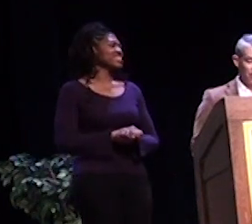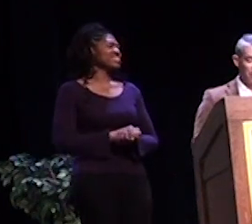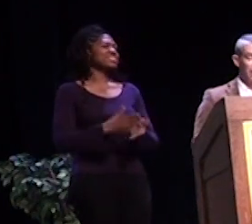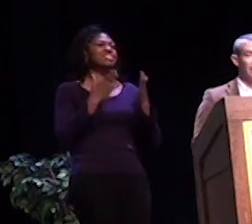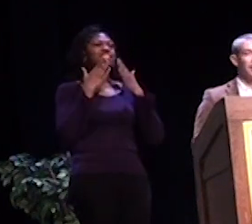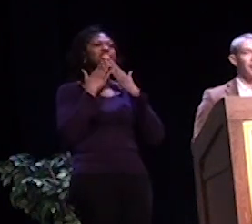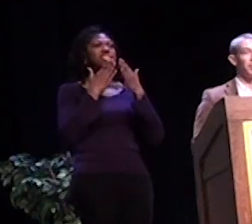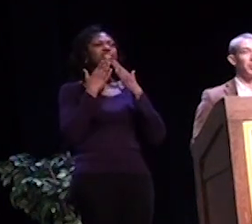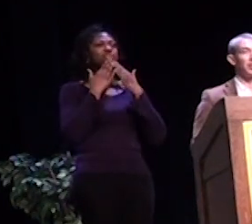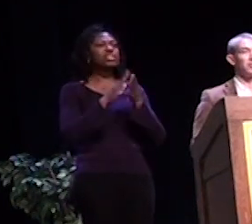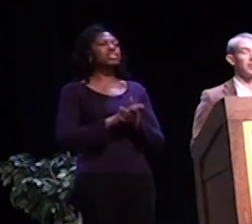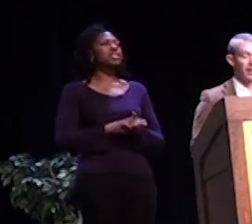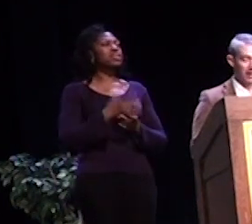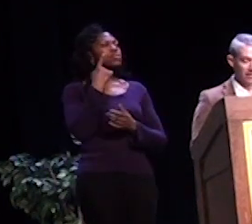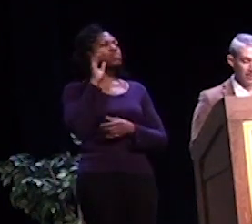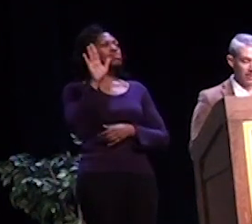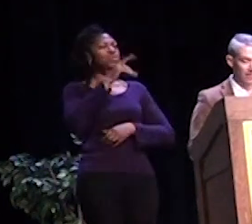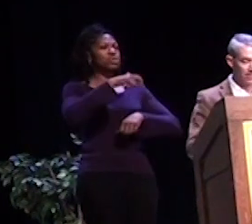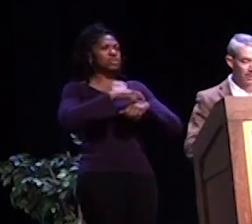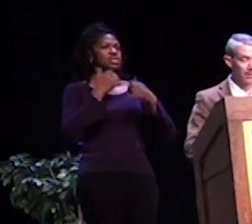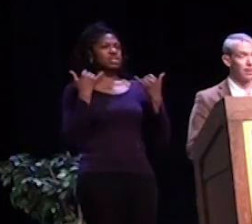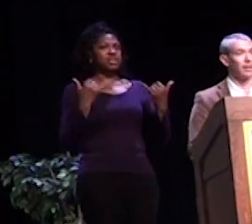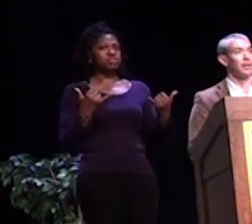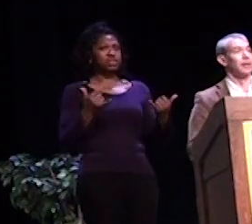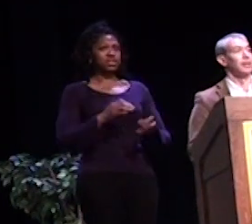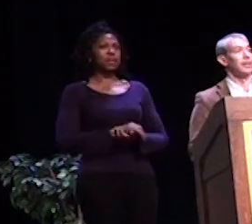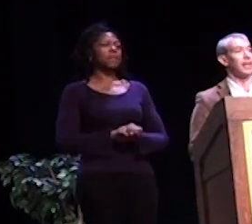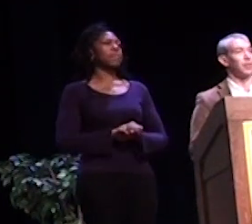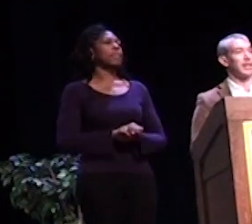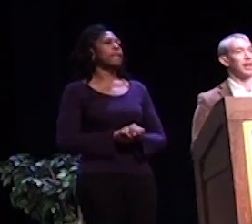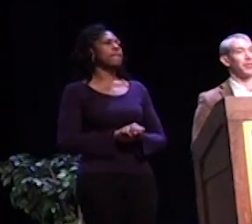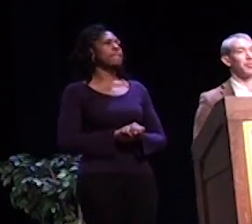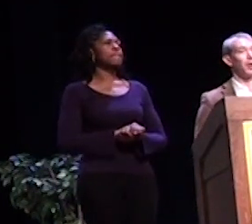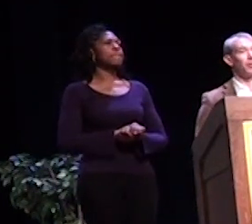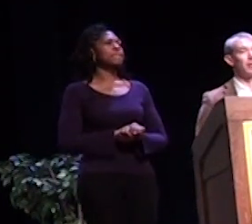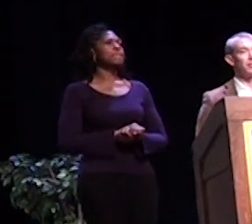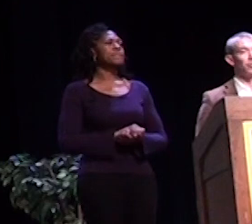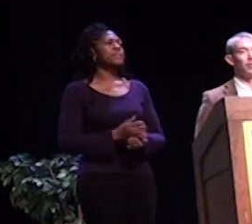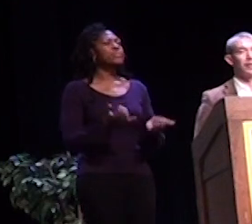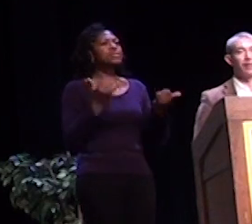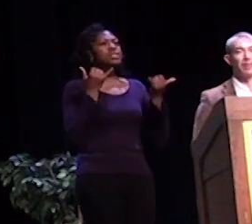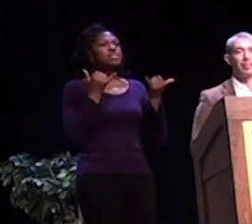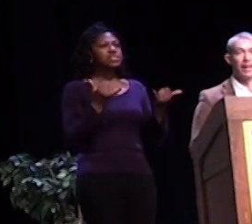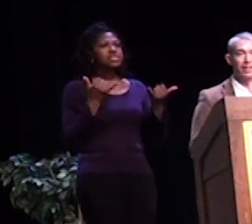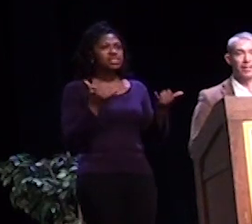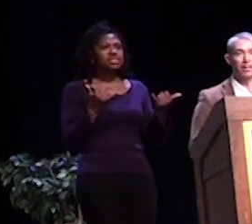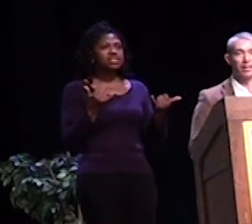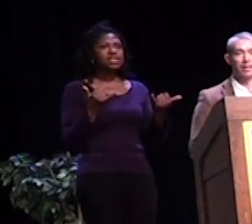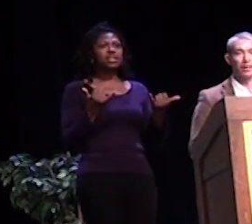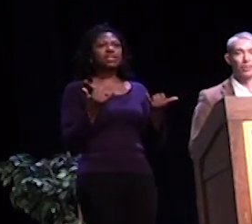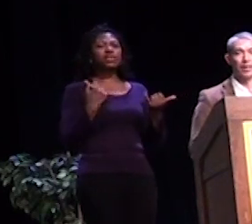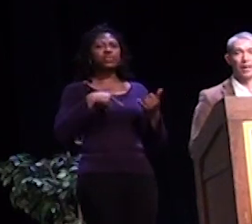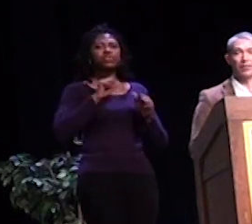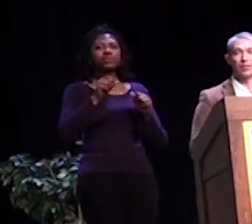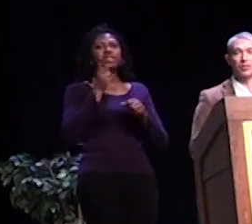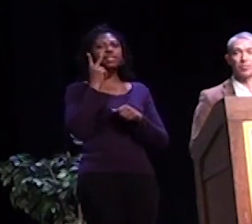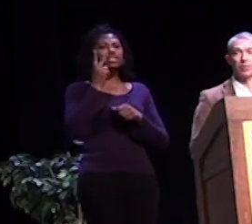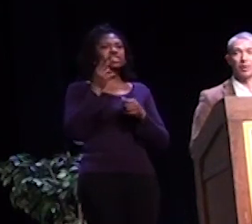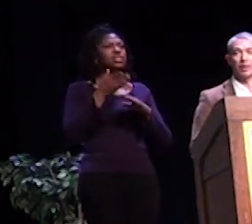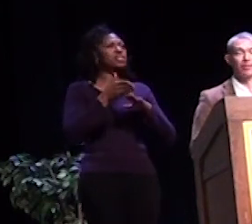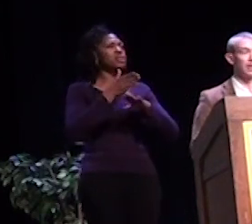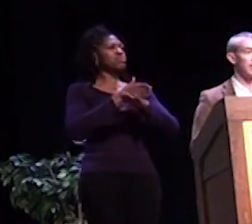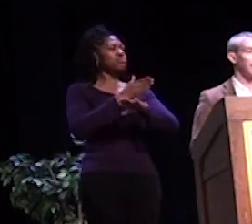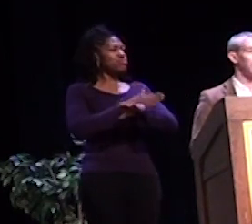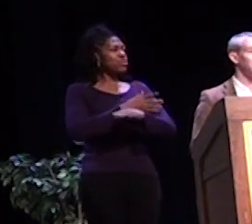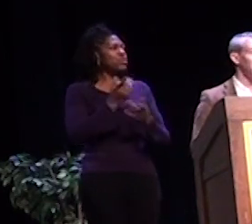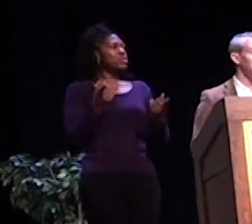Thank you for making time to be with us today. Today is a day to account for progress that wouldn't have been made without the